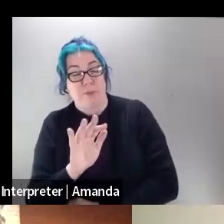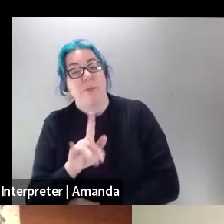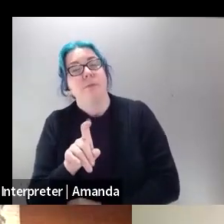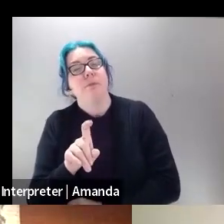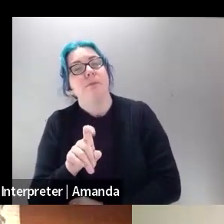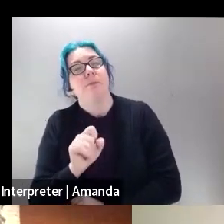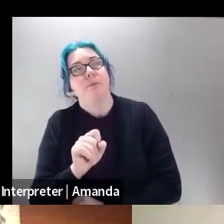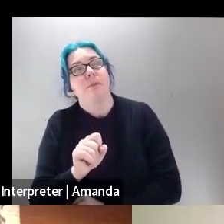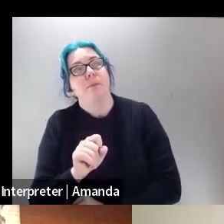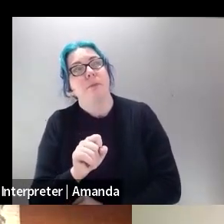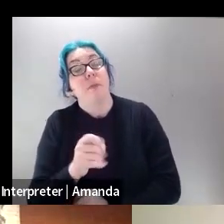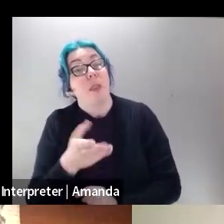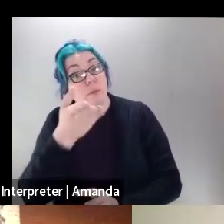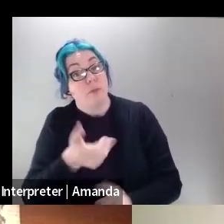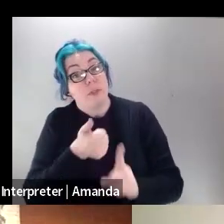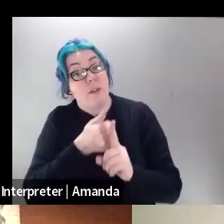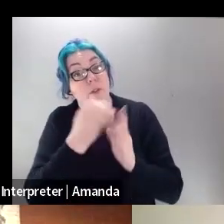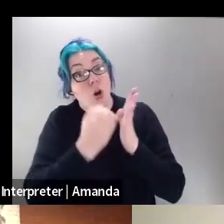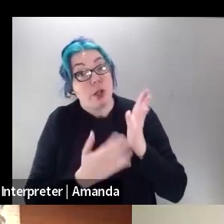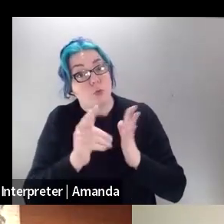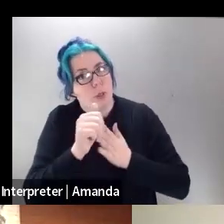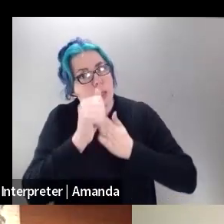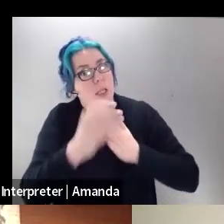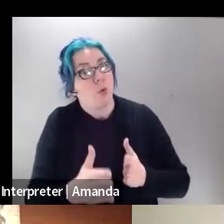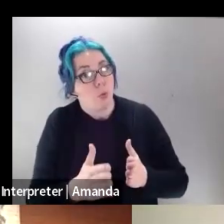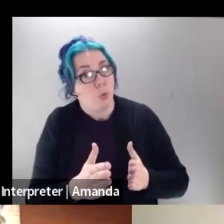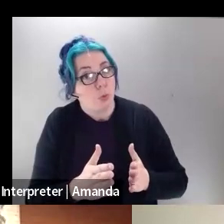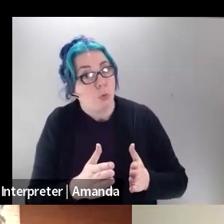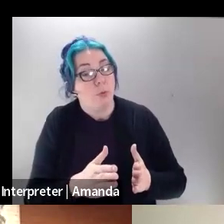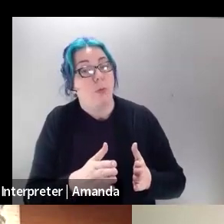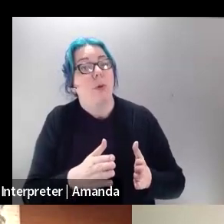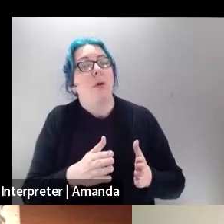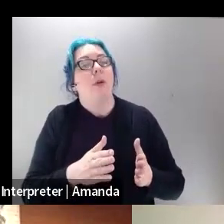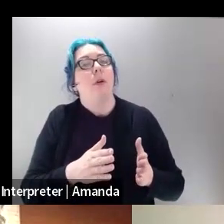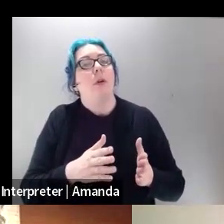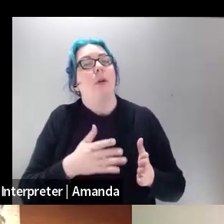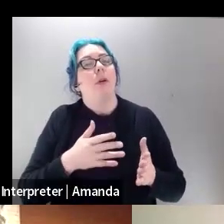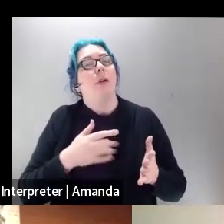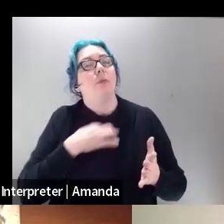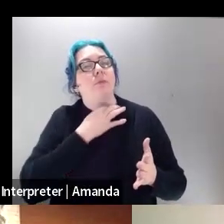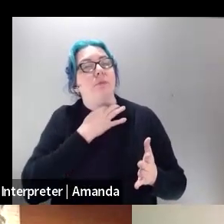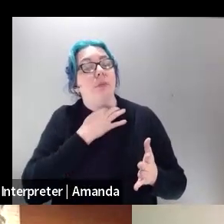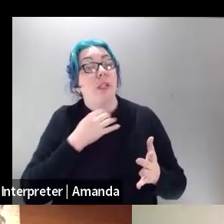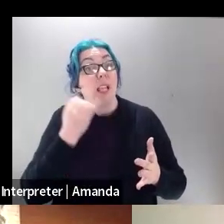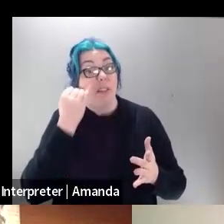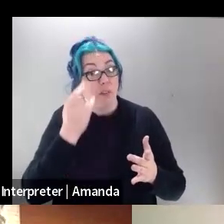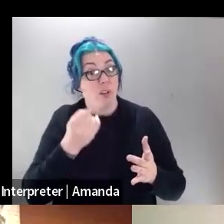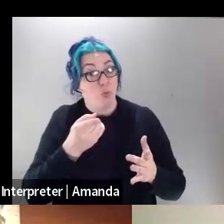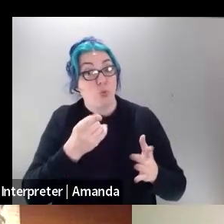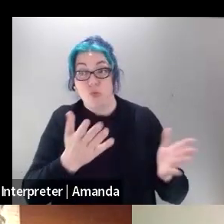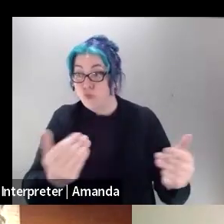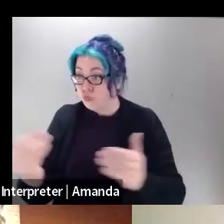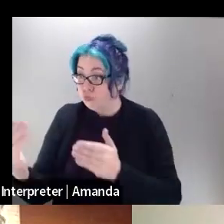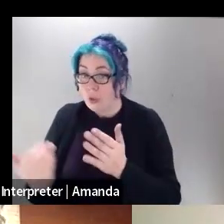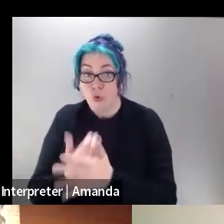aim for as an artist and a leader in your first, when you bring the group together. How do you love to begin? How do